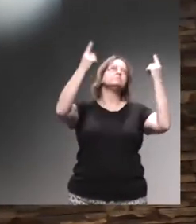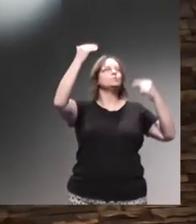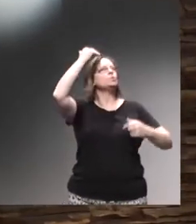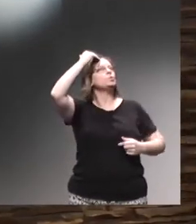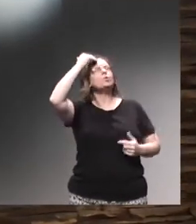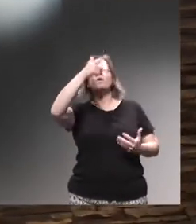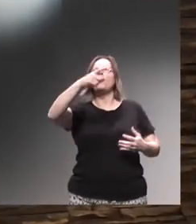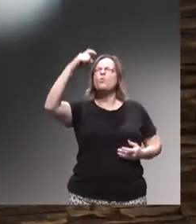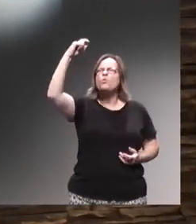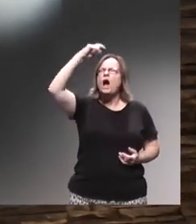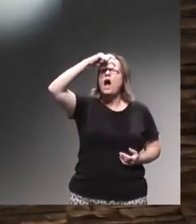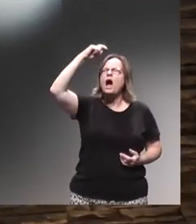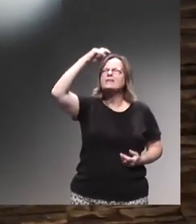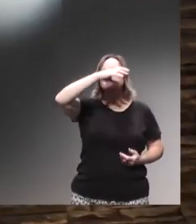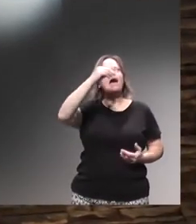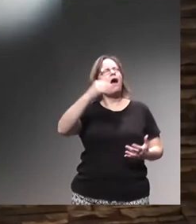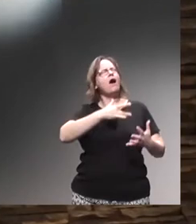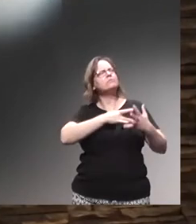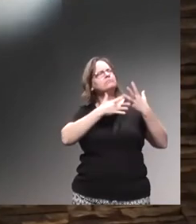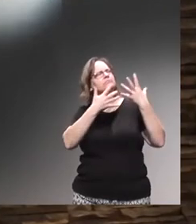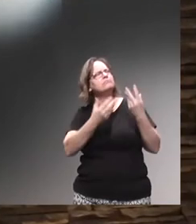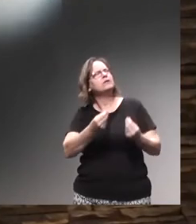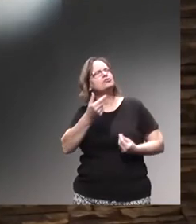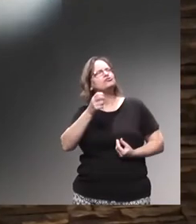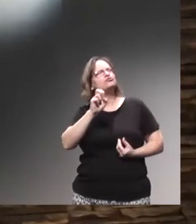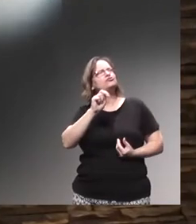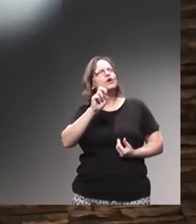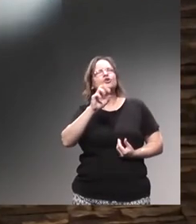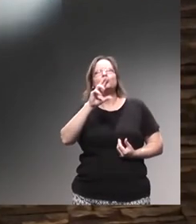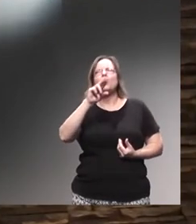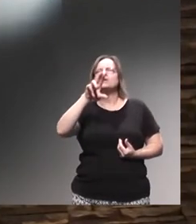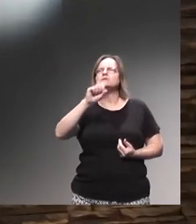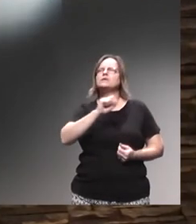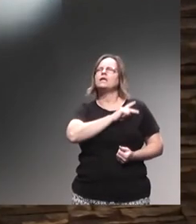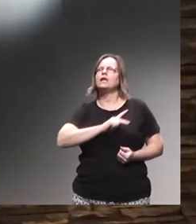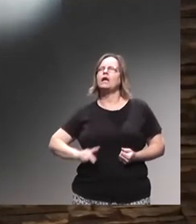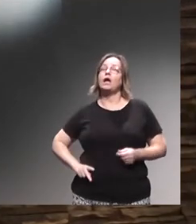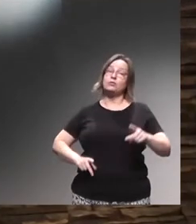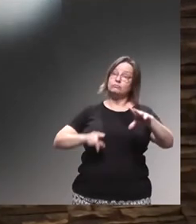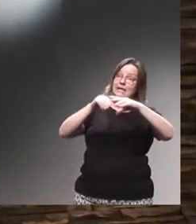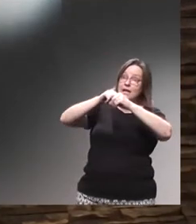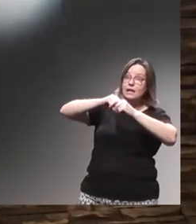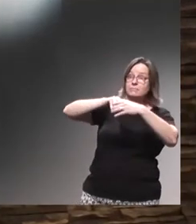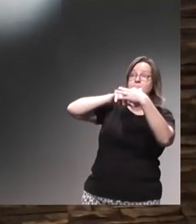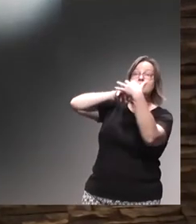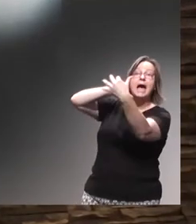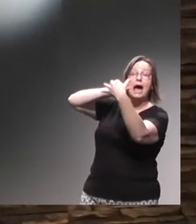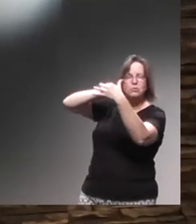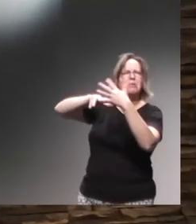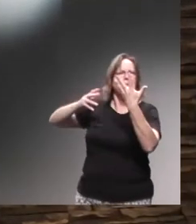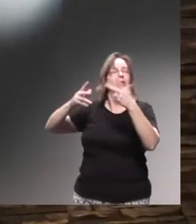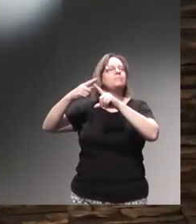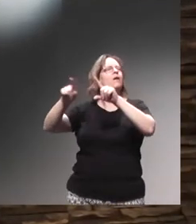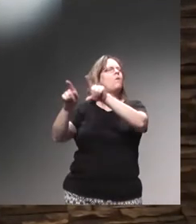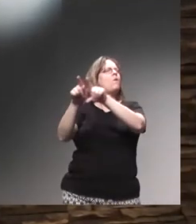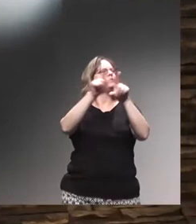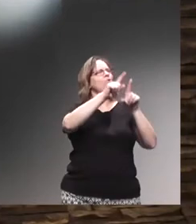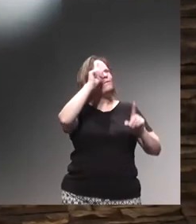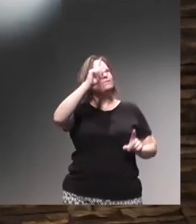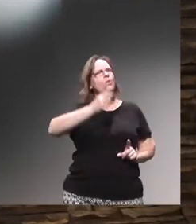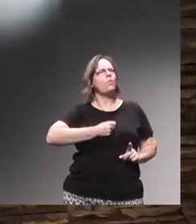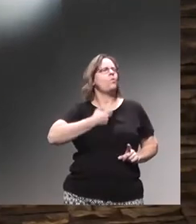just in his strength on the battlefield, but also as a poet. He's credited with writing the majority of the Psalms.